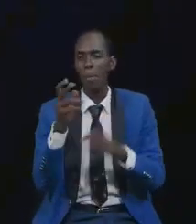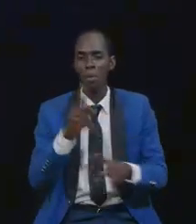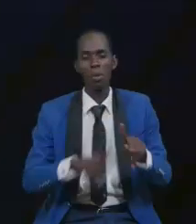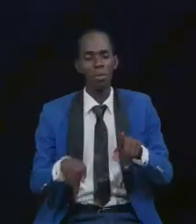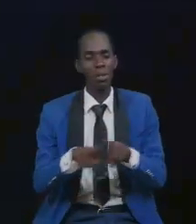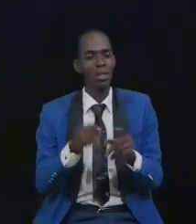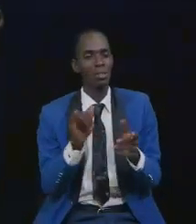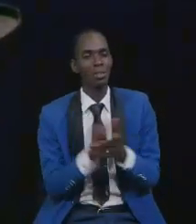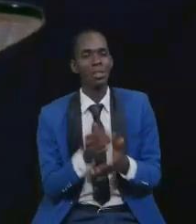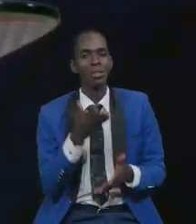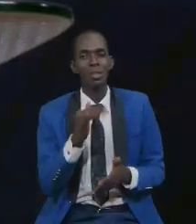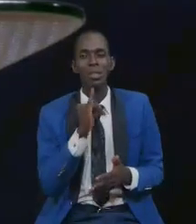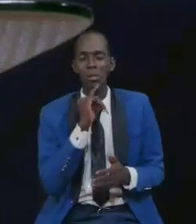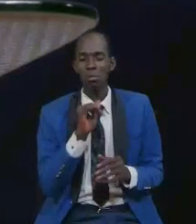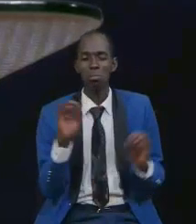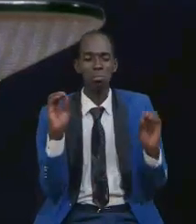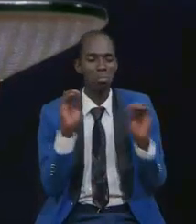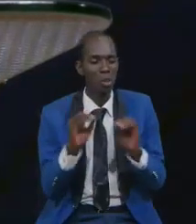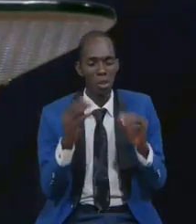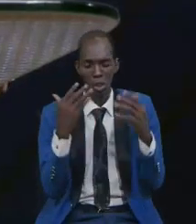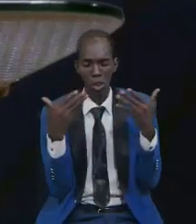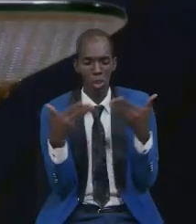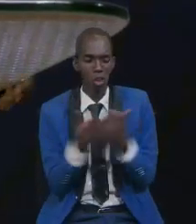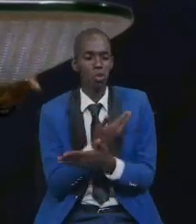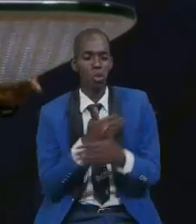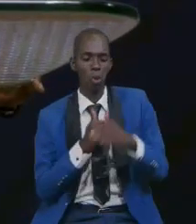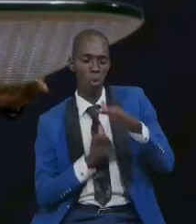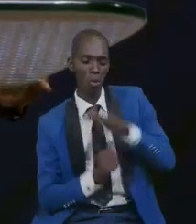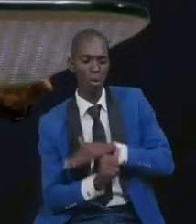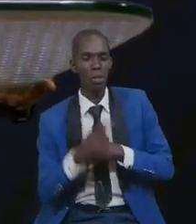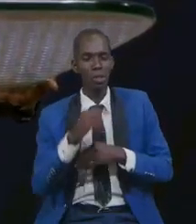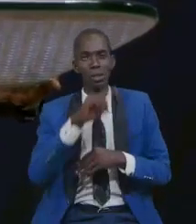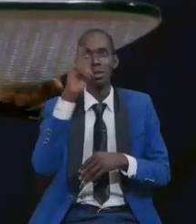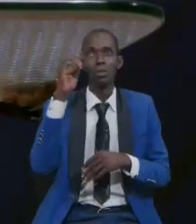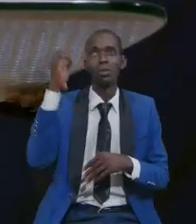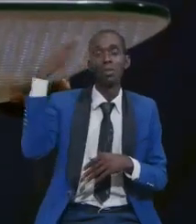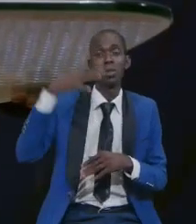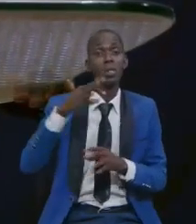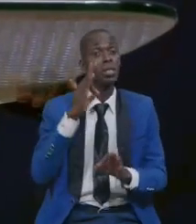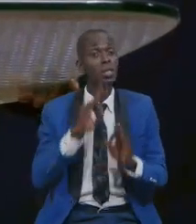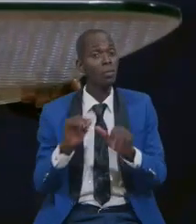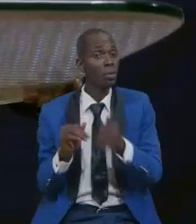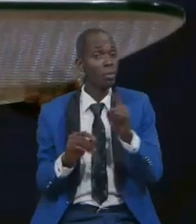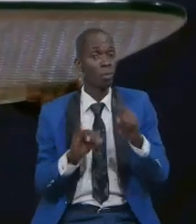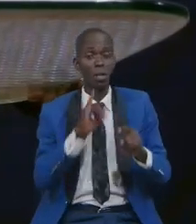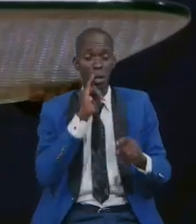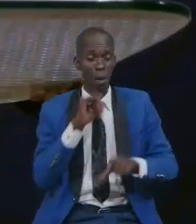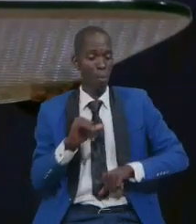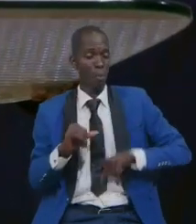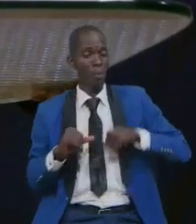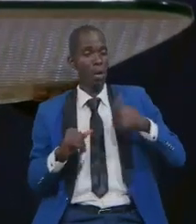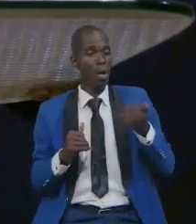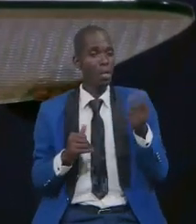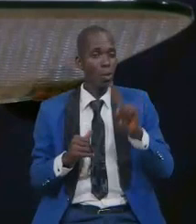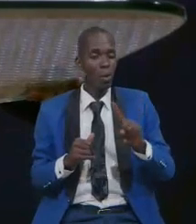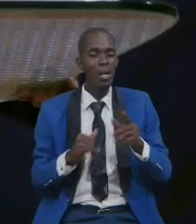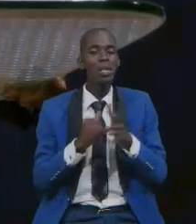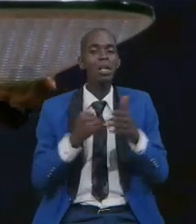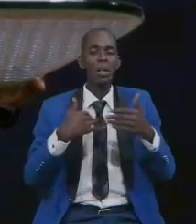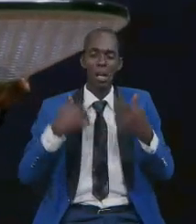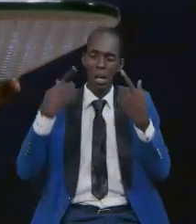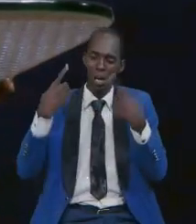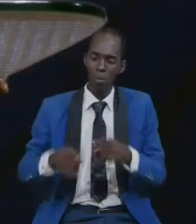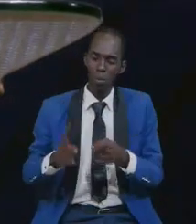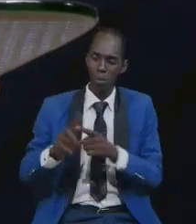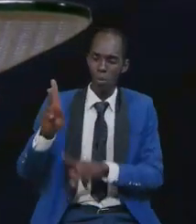under the sun. If anybody is proud anywhere, it had happened to other people before, and God